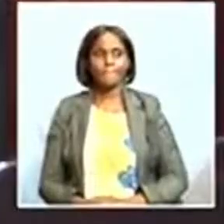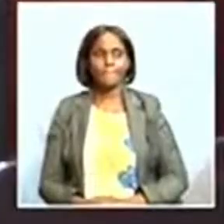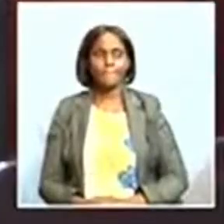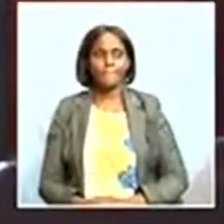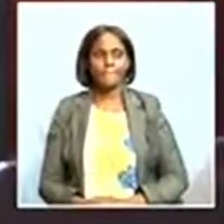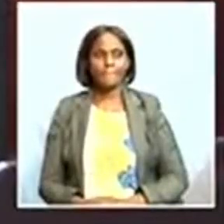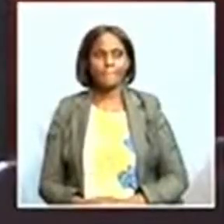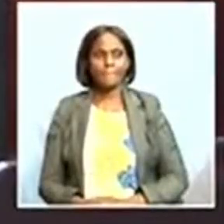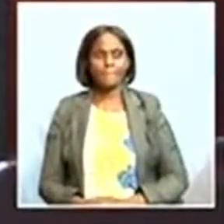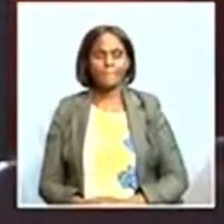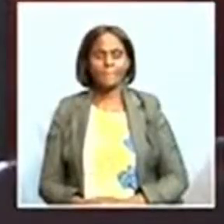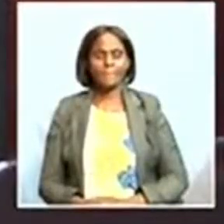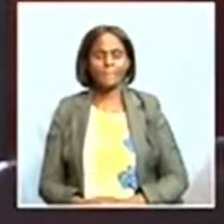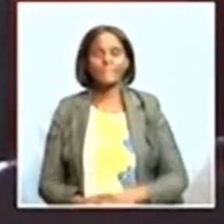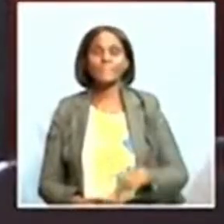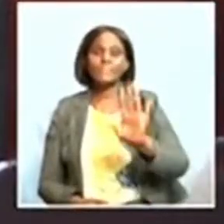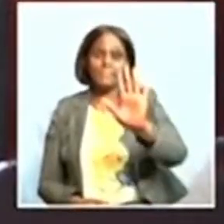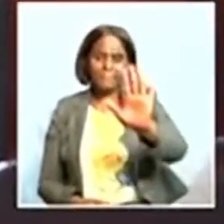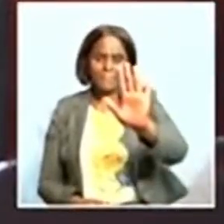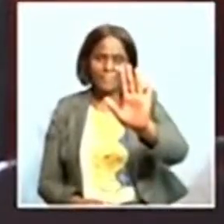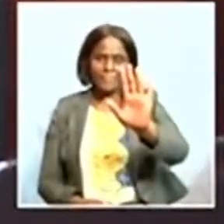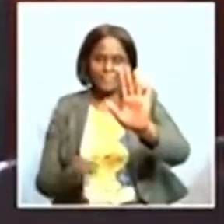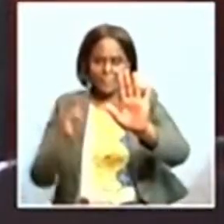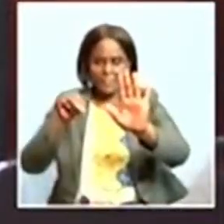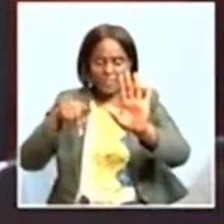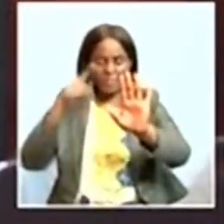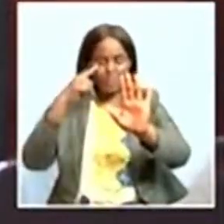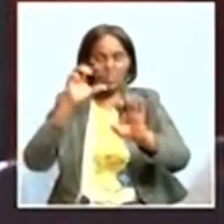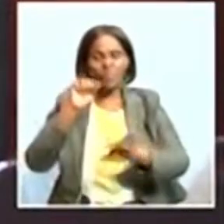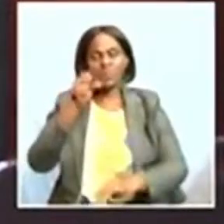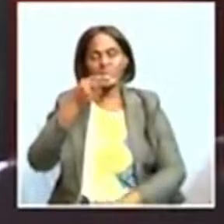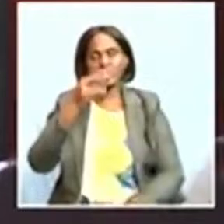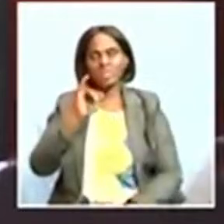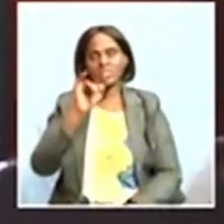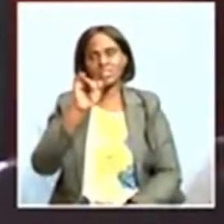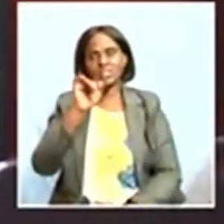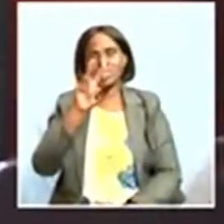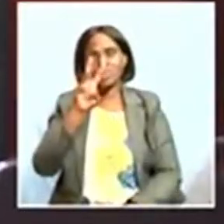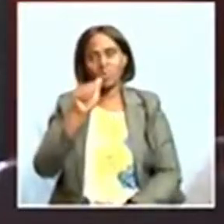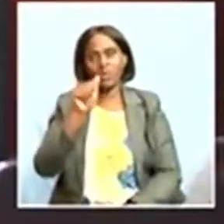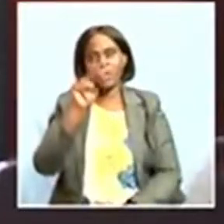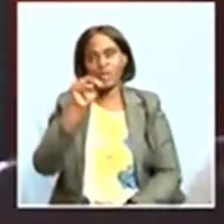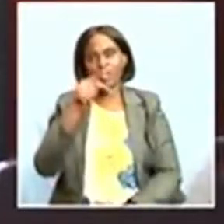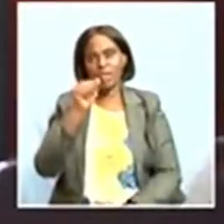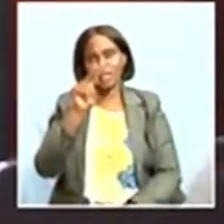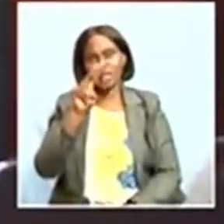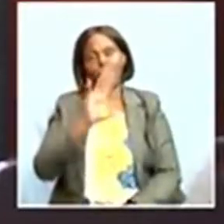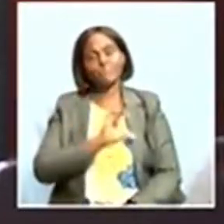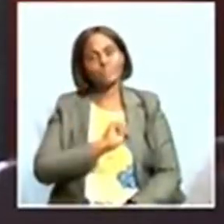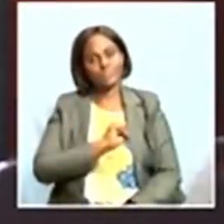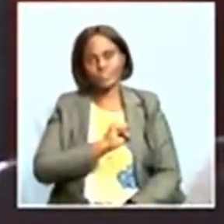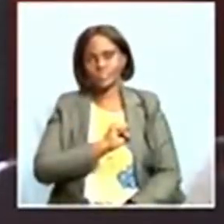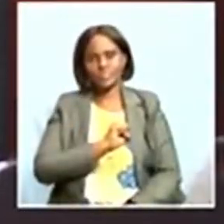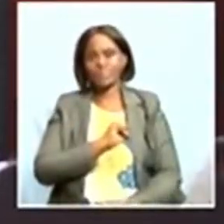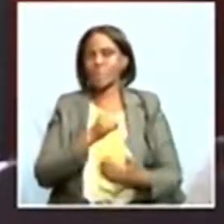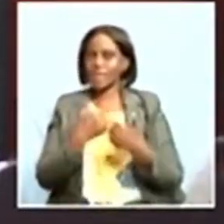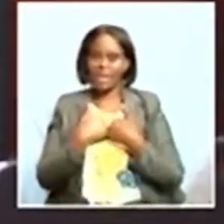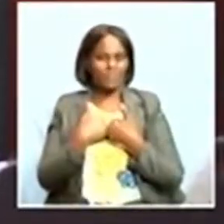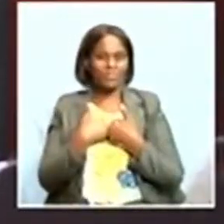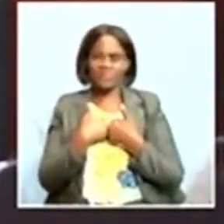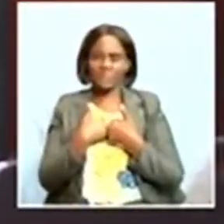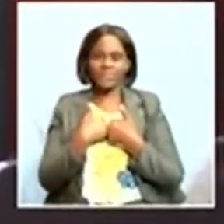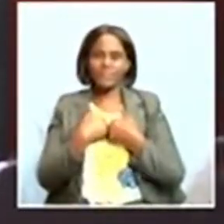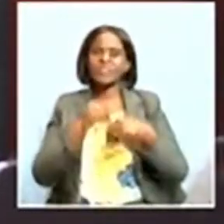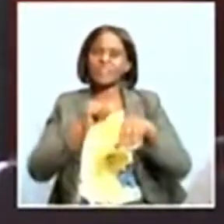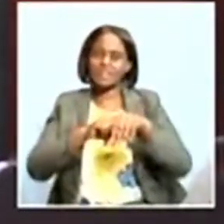Speaker. The honorable member for Shwangandu, please just bear with me. I have constraints in terms